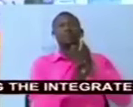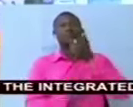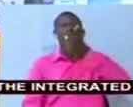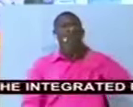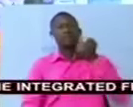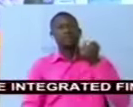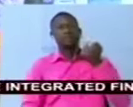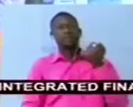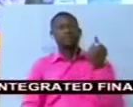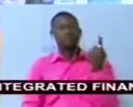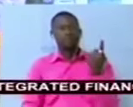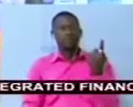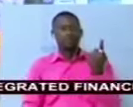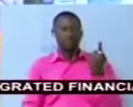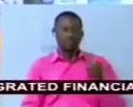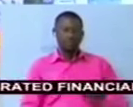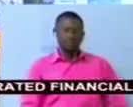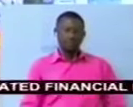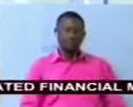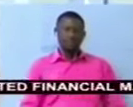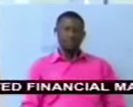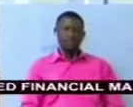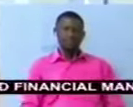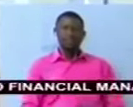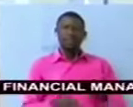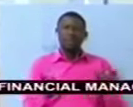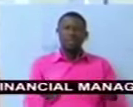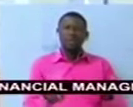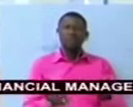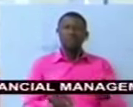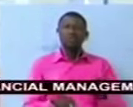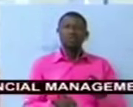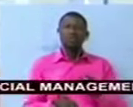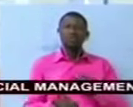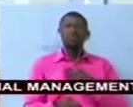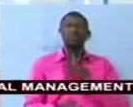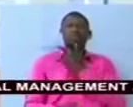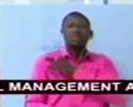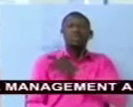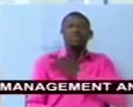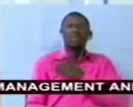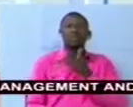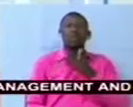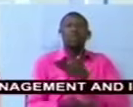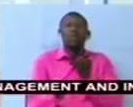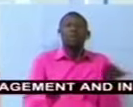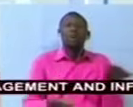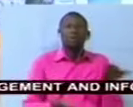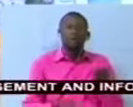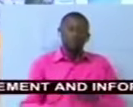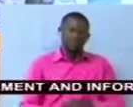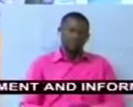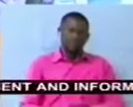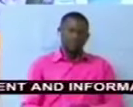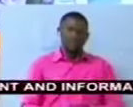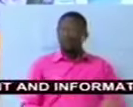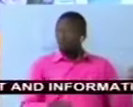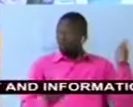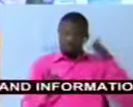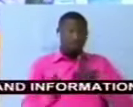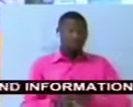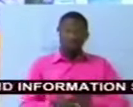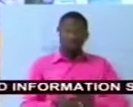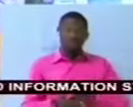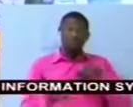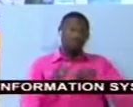1961. And where do you currently reside? Jamono ji fan nga dika? Batay ma ngi Birkama. Still I'm living